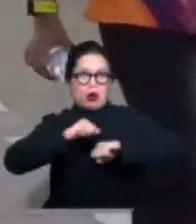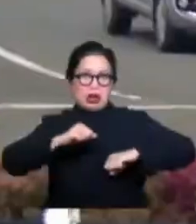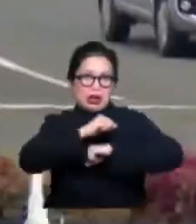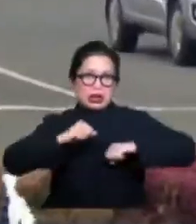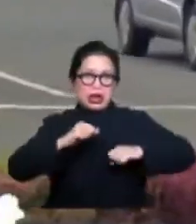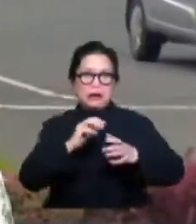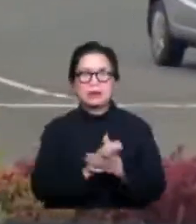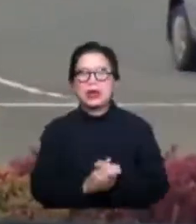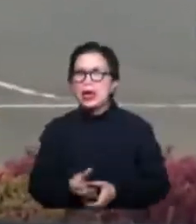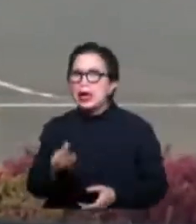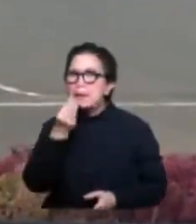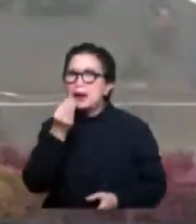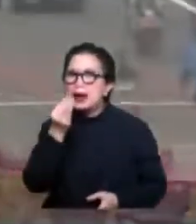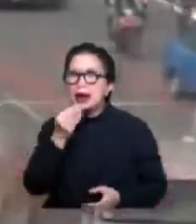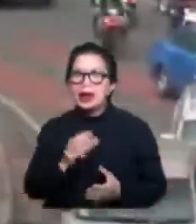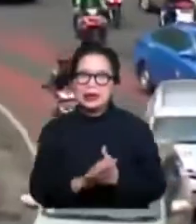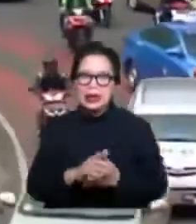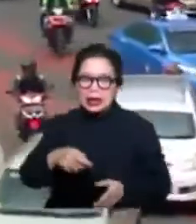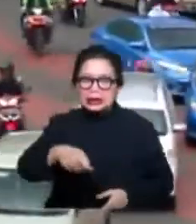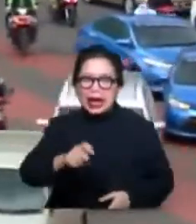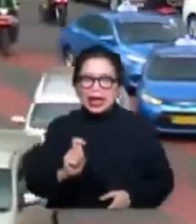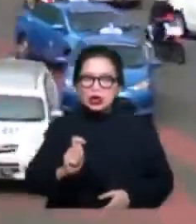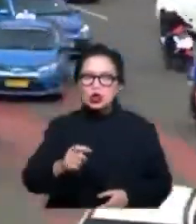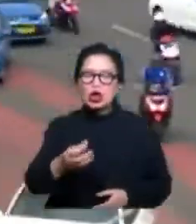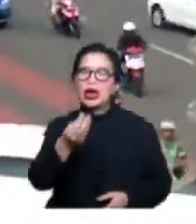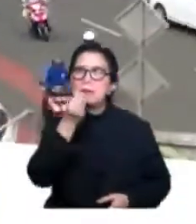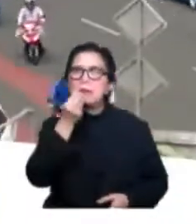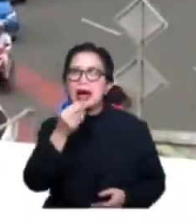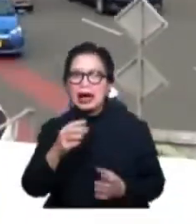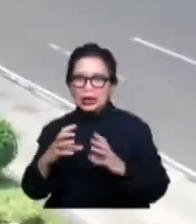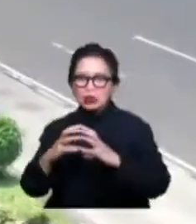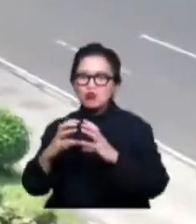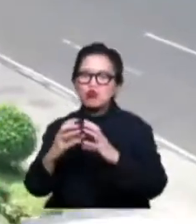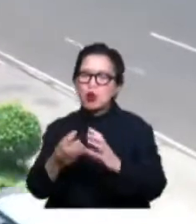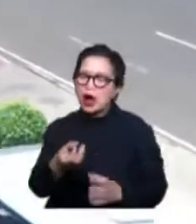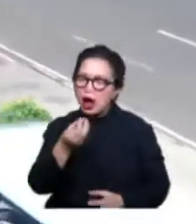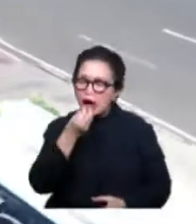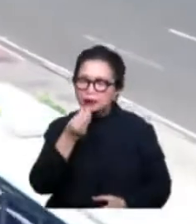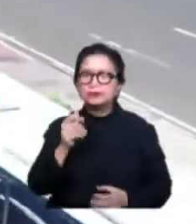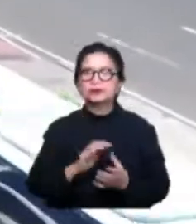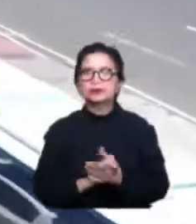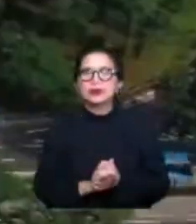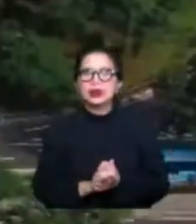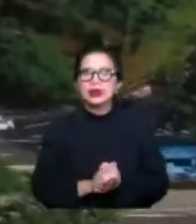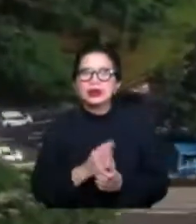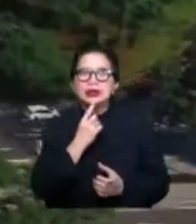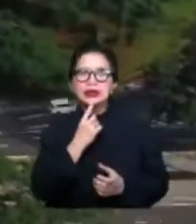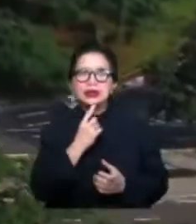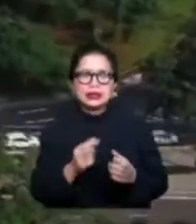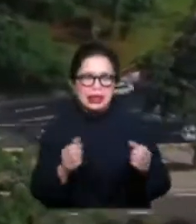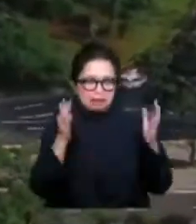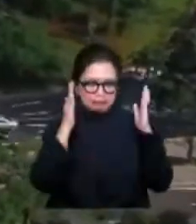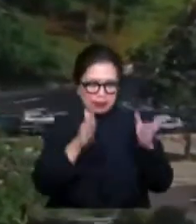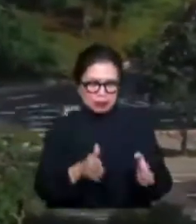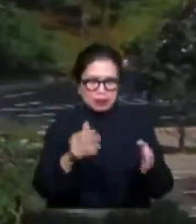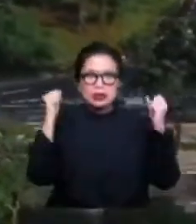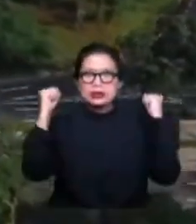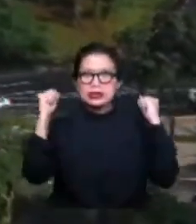sleep. Health is also a supporting factor in improving the Human Development Index. For this,